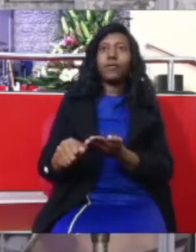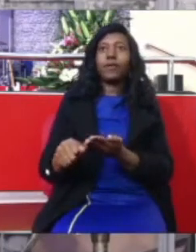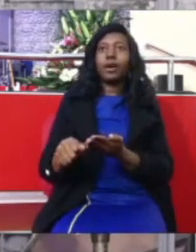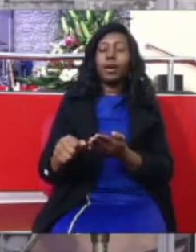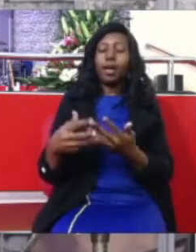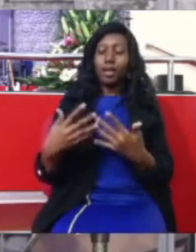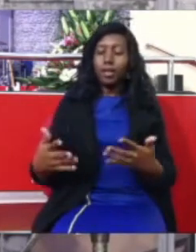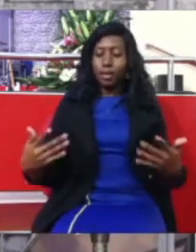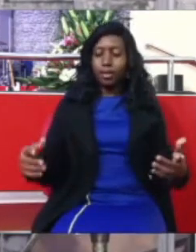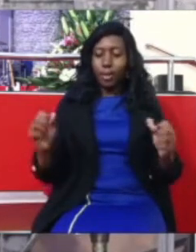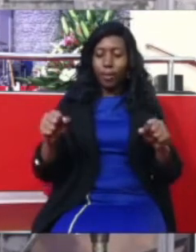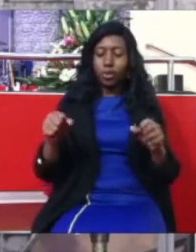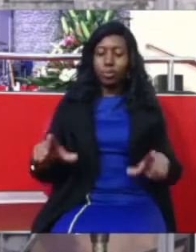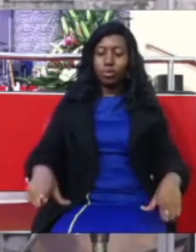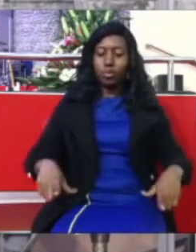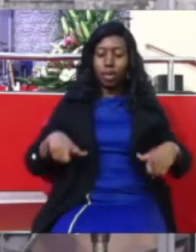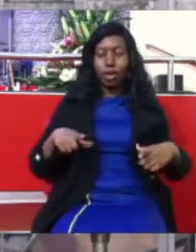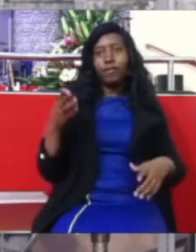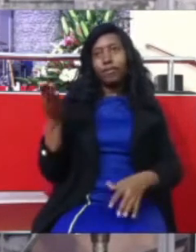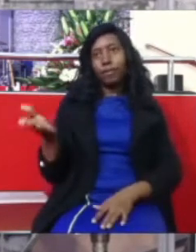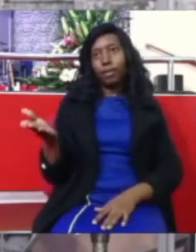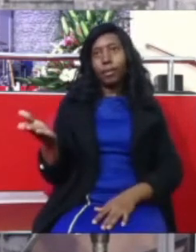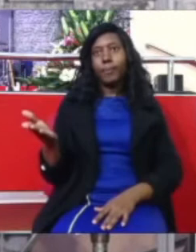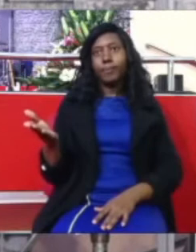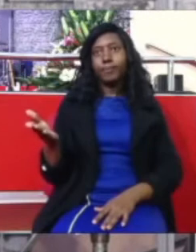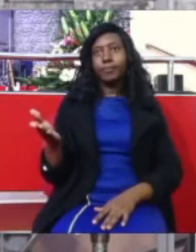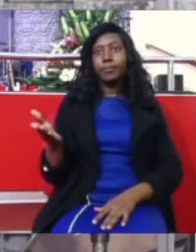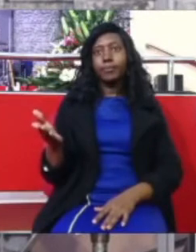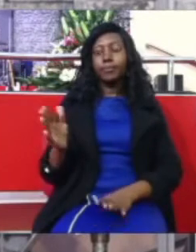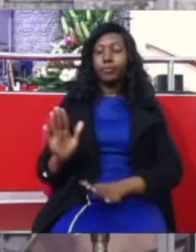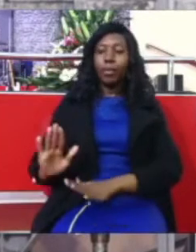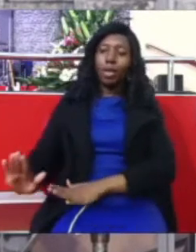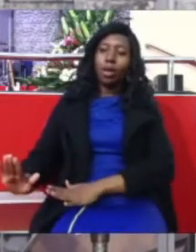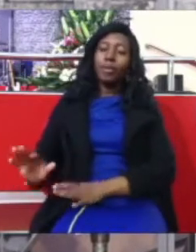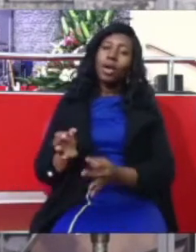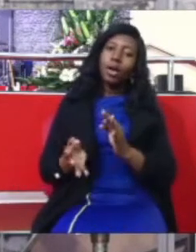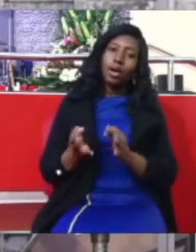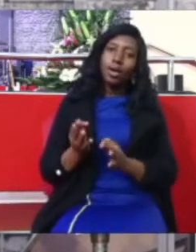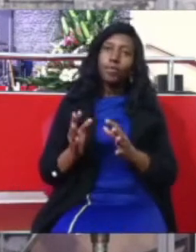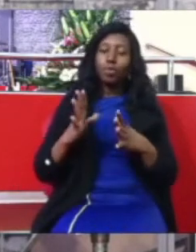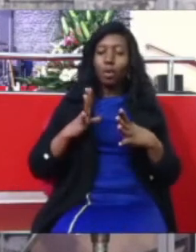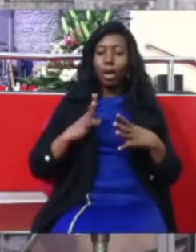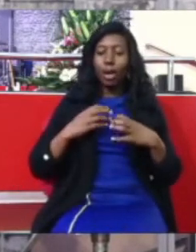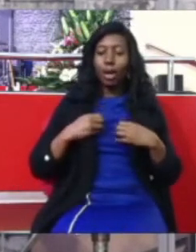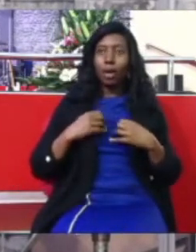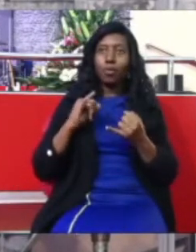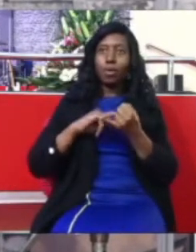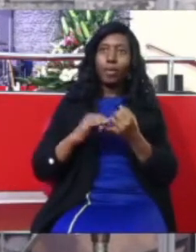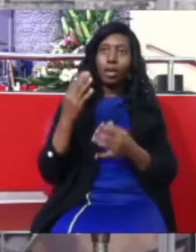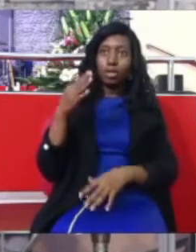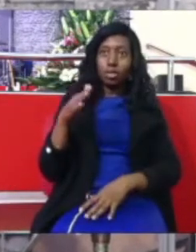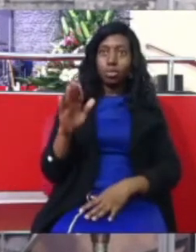If you will allow your marriage that looks like the Dead Sea, you'll allow your children that look like the Dead